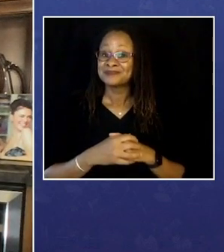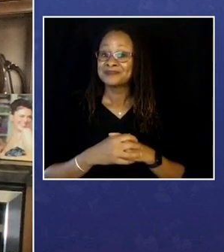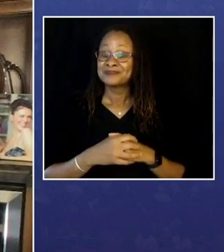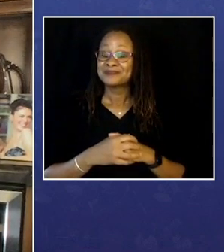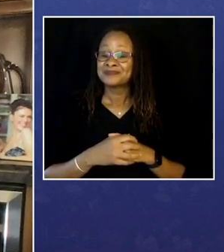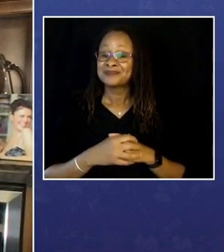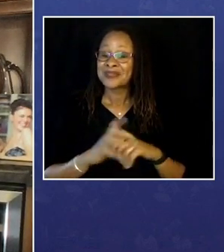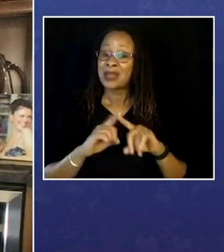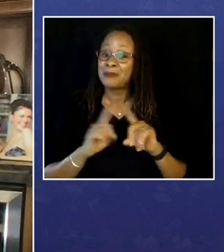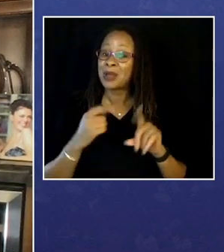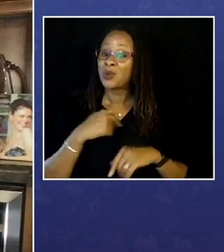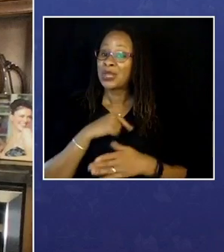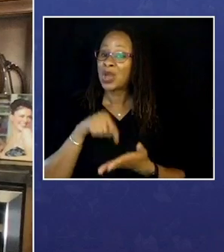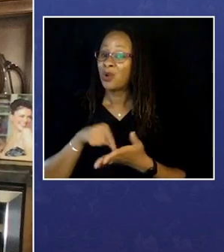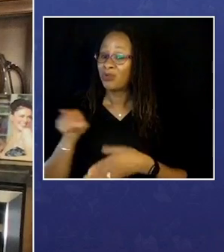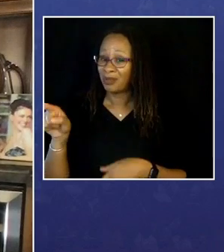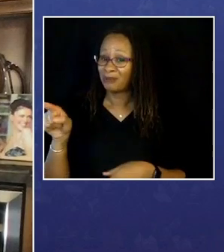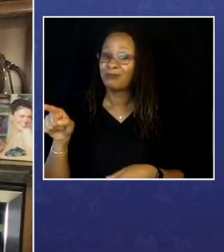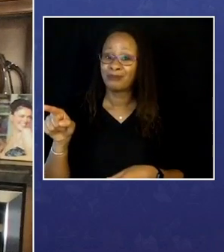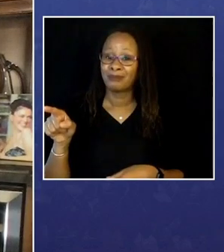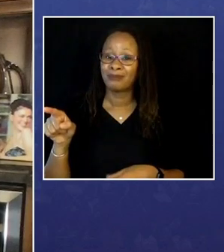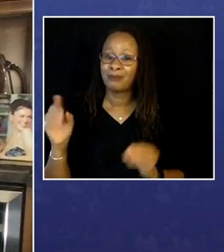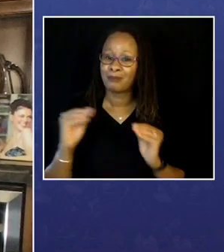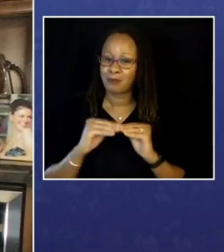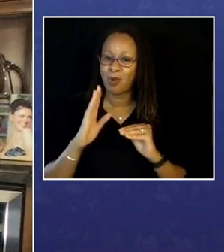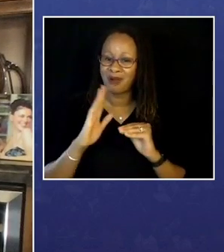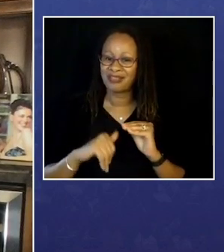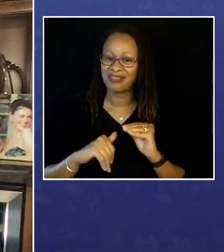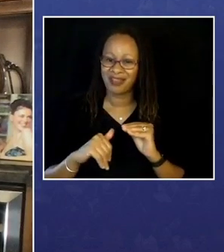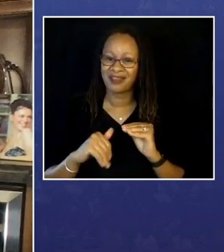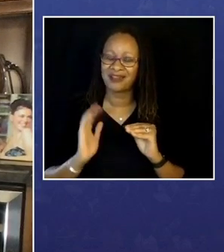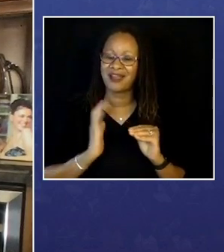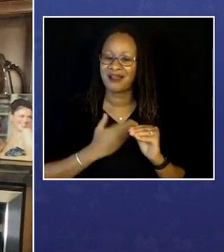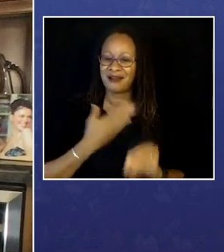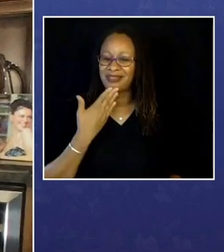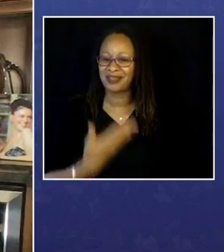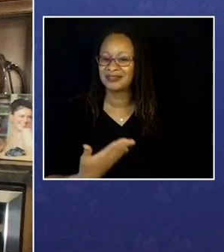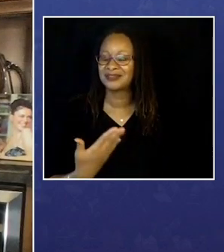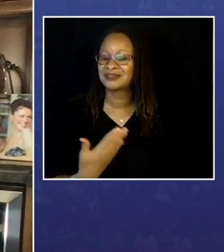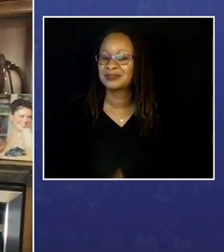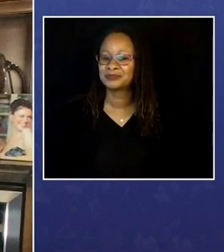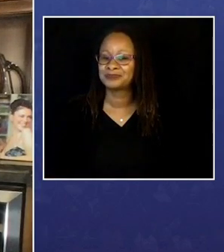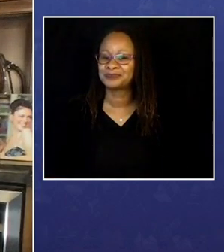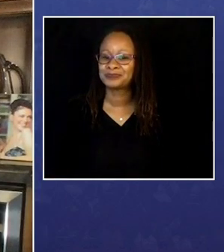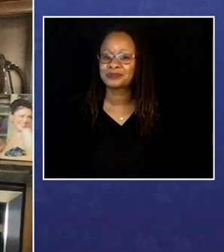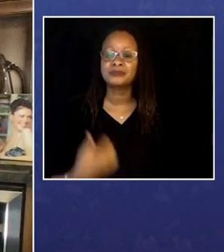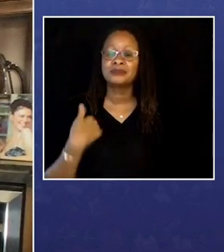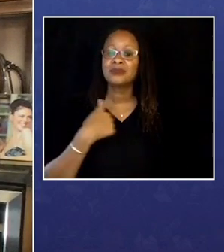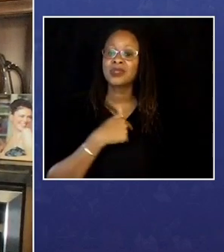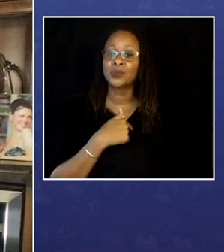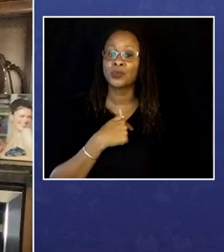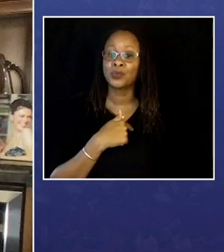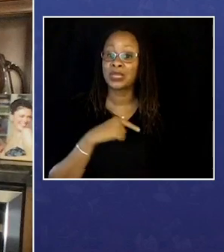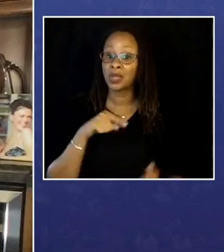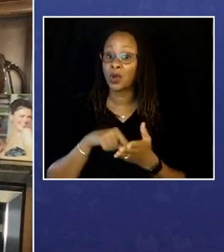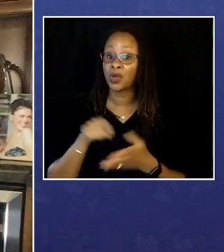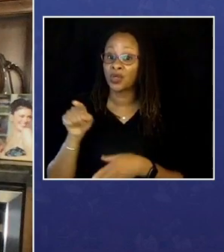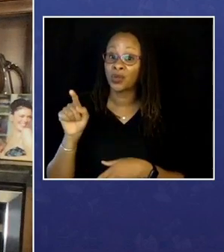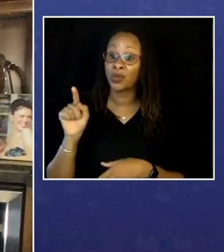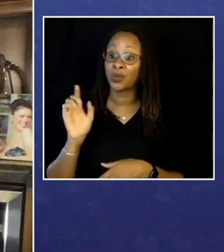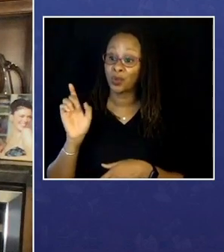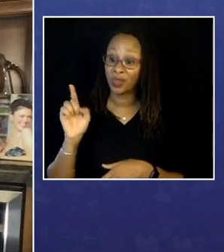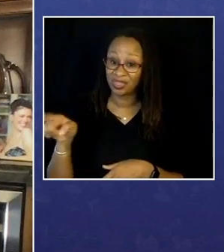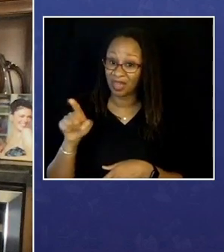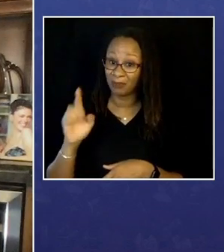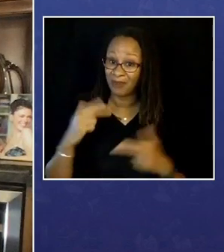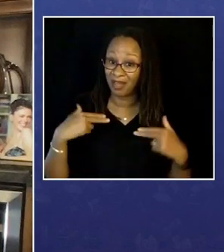But we owe our healthcare workers more than just our thanks. We owe